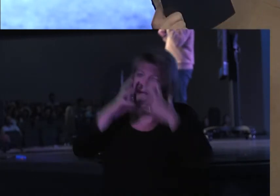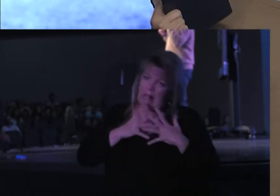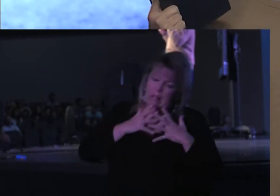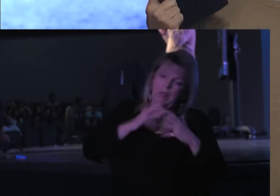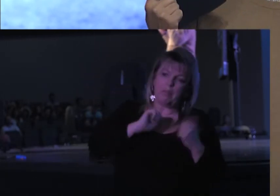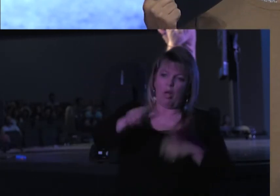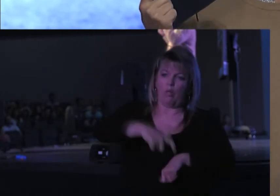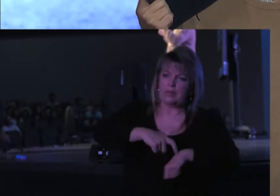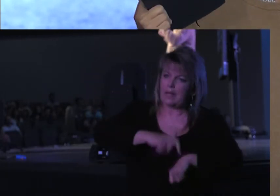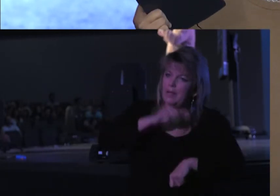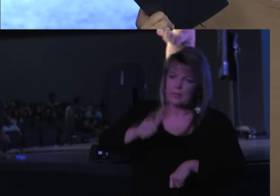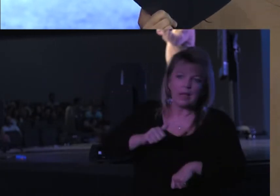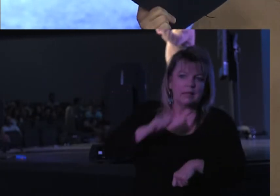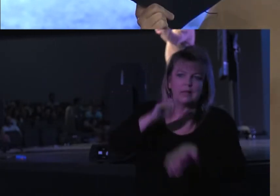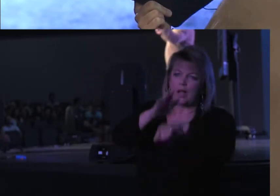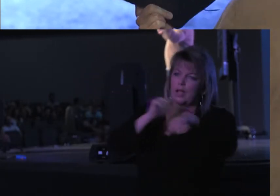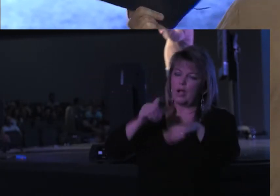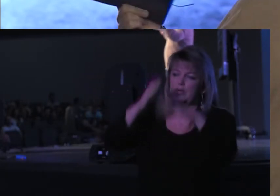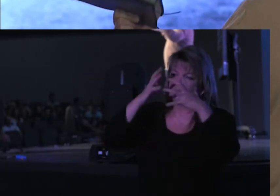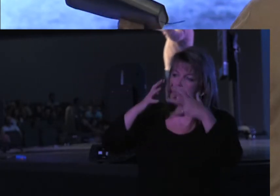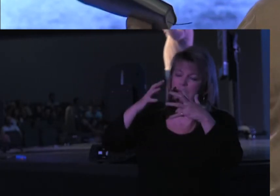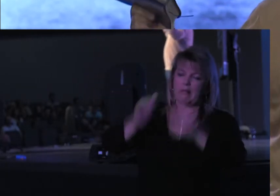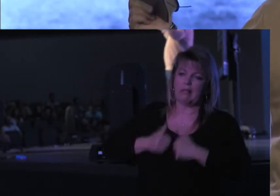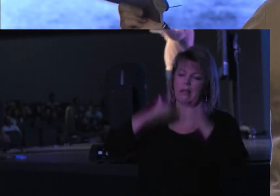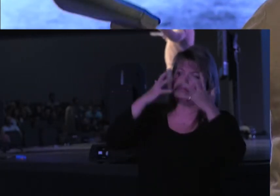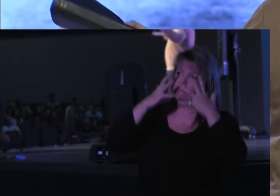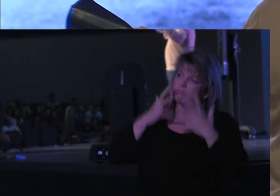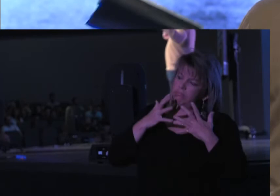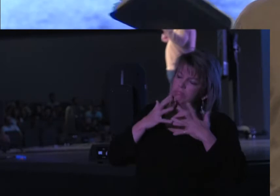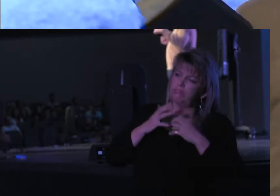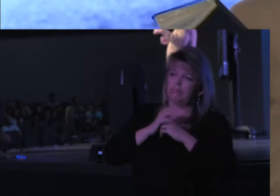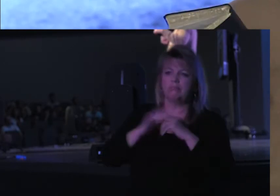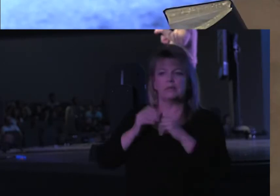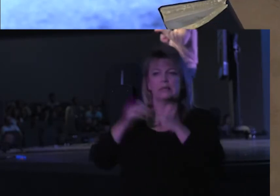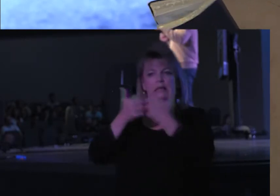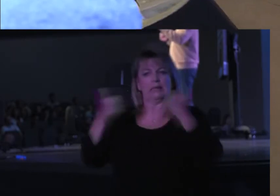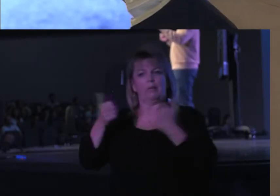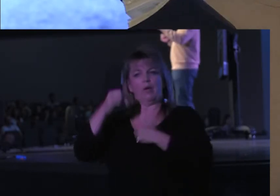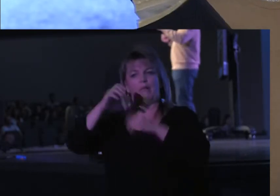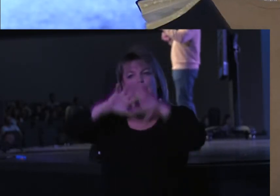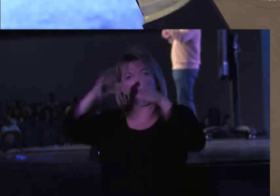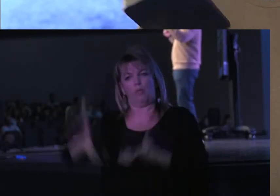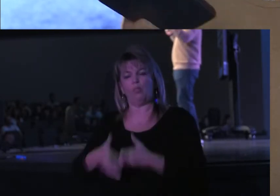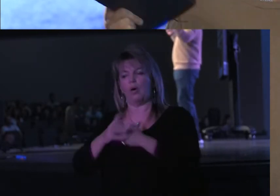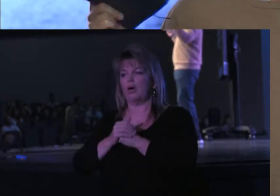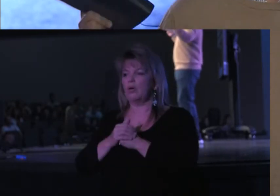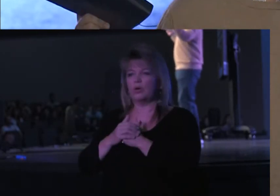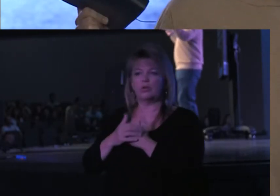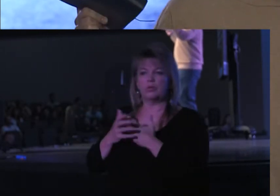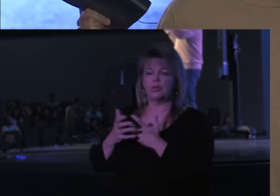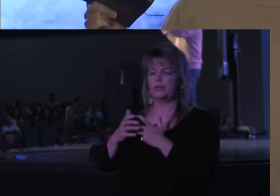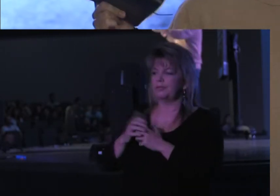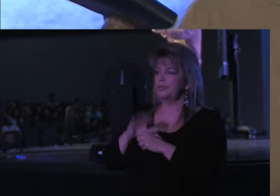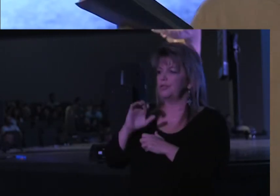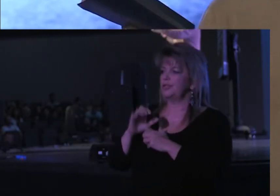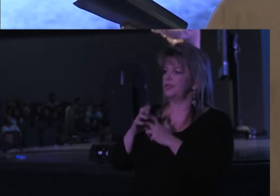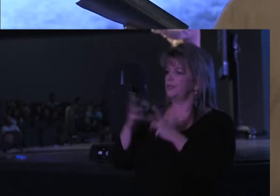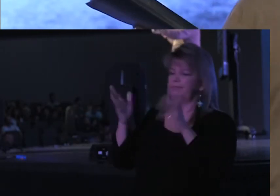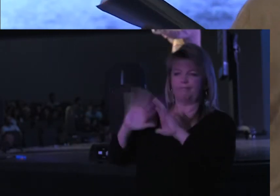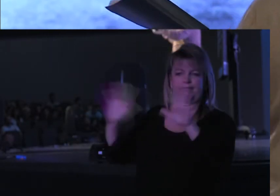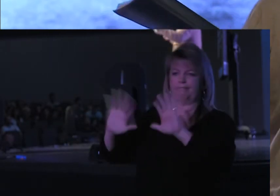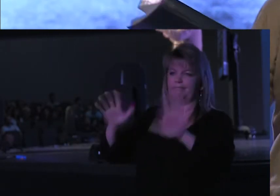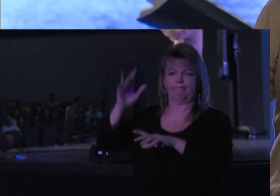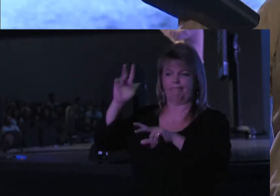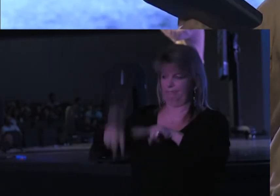God has not called us to live as downtrodden monks in monasteries separated from the world, chanting our judgment on his creation.